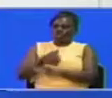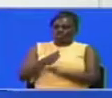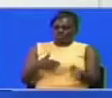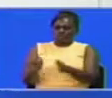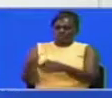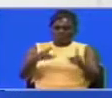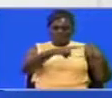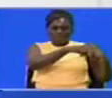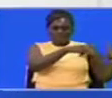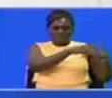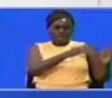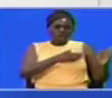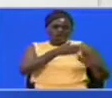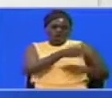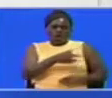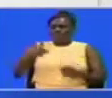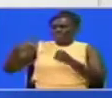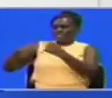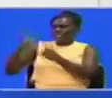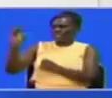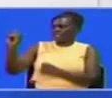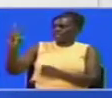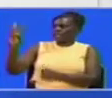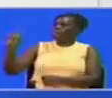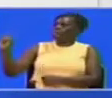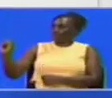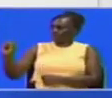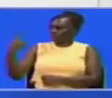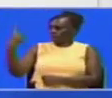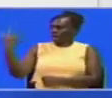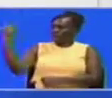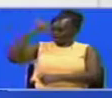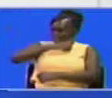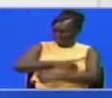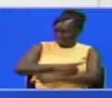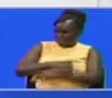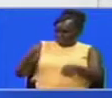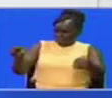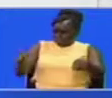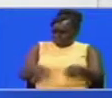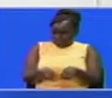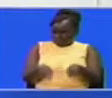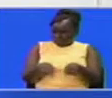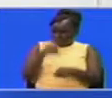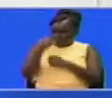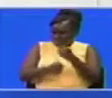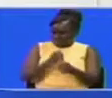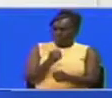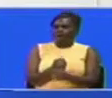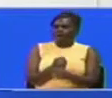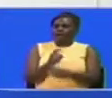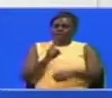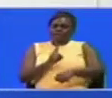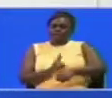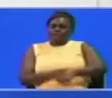killed more than 60 Marakwets in one morning. The same year, during